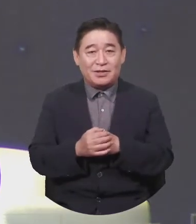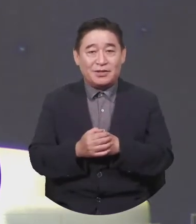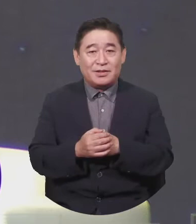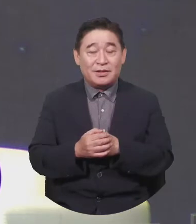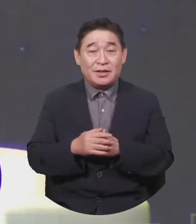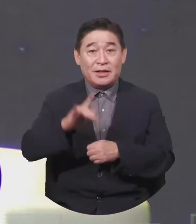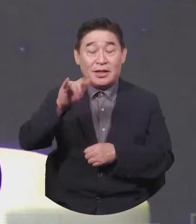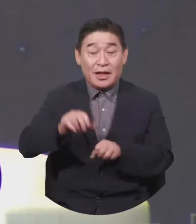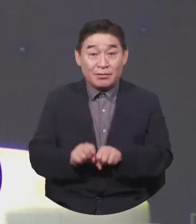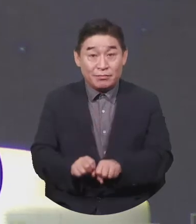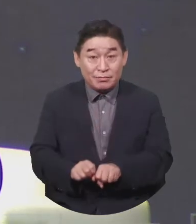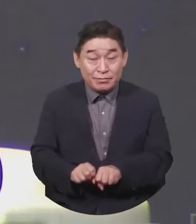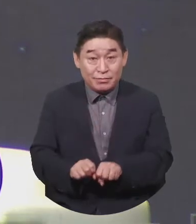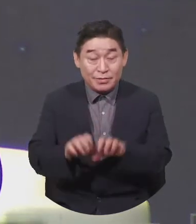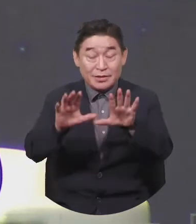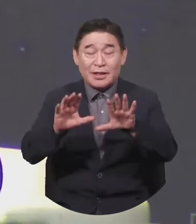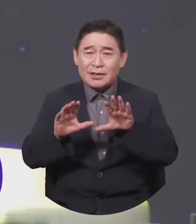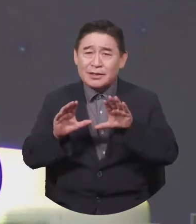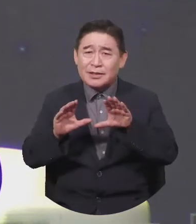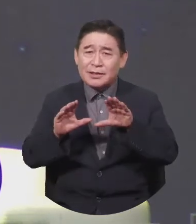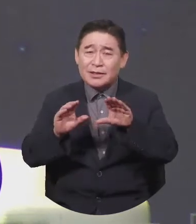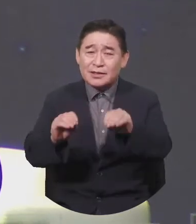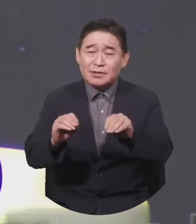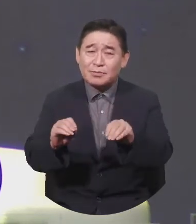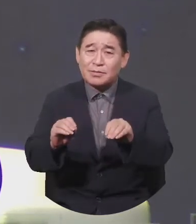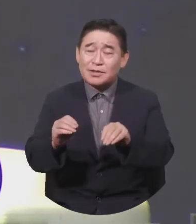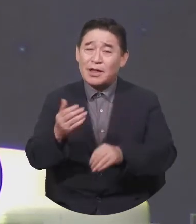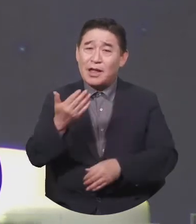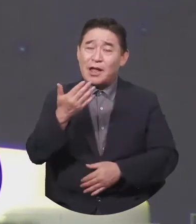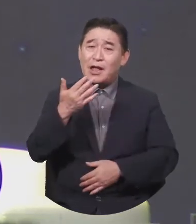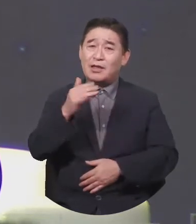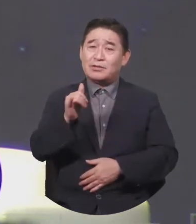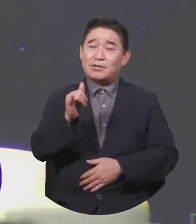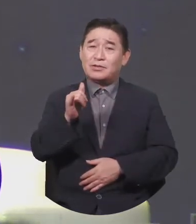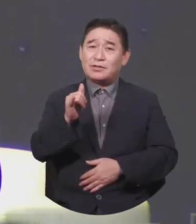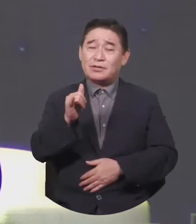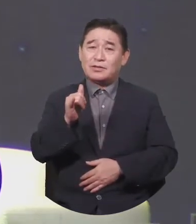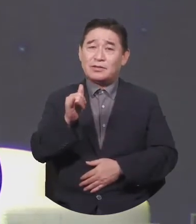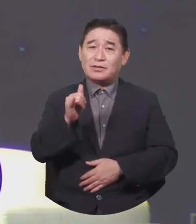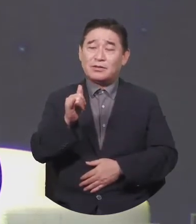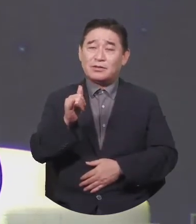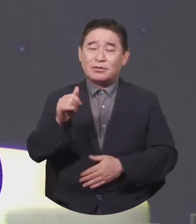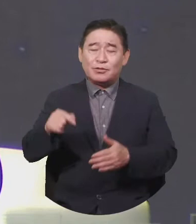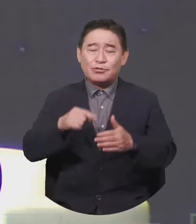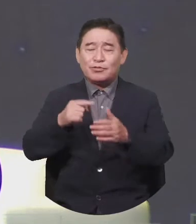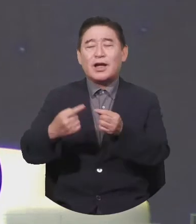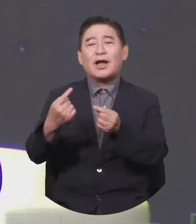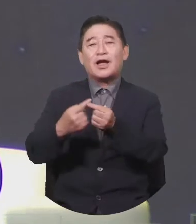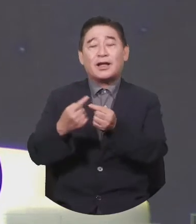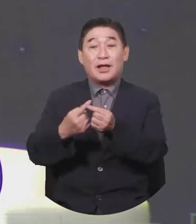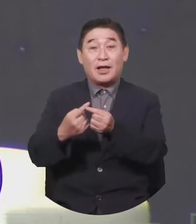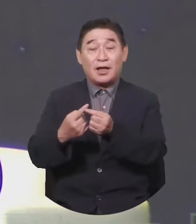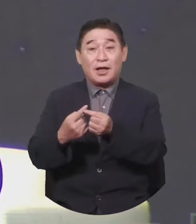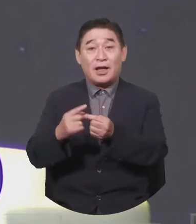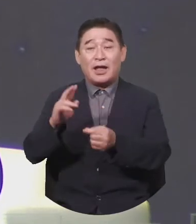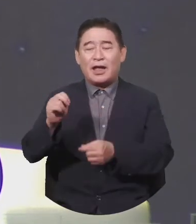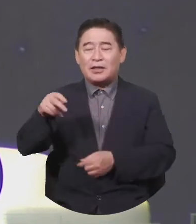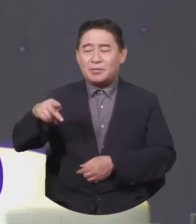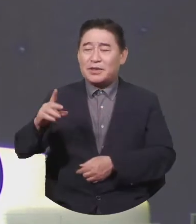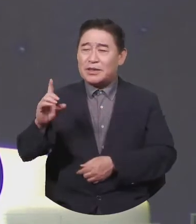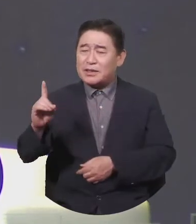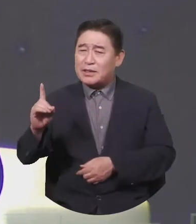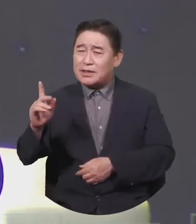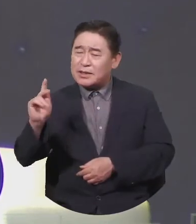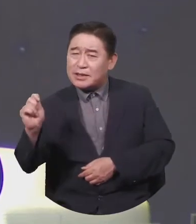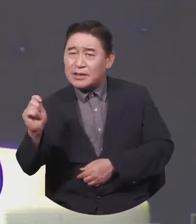biolabs or so, because it's also it's about commercial know-how. It's about money, actually, the